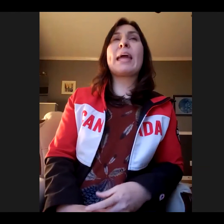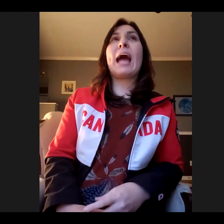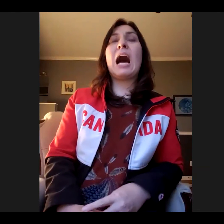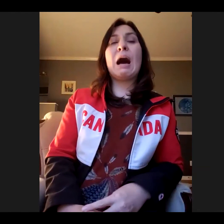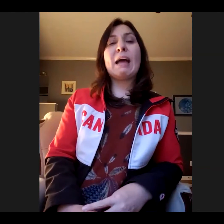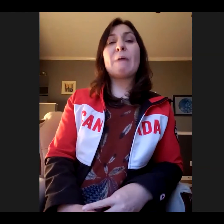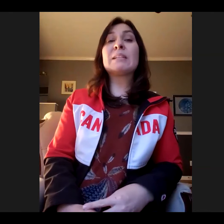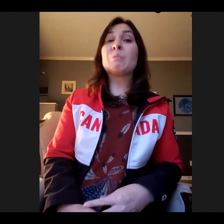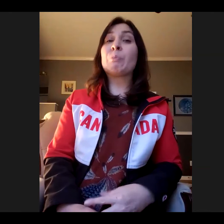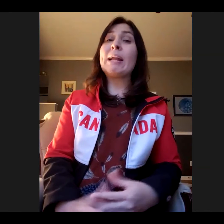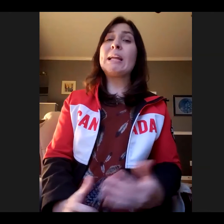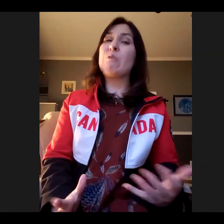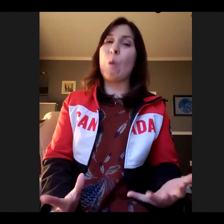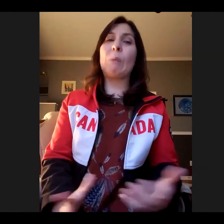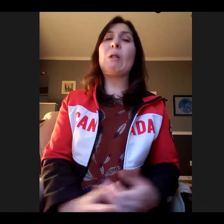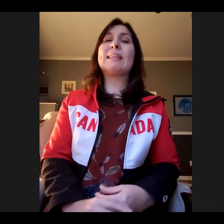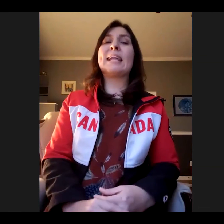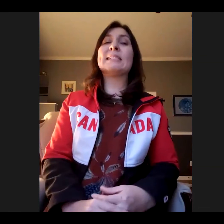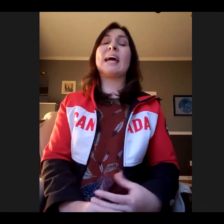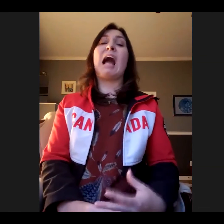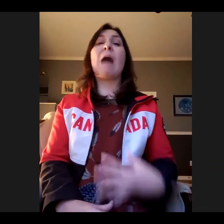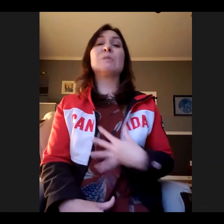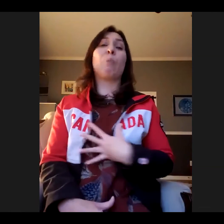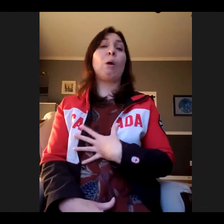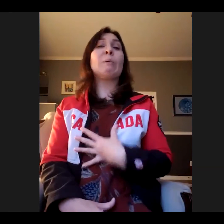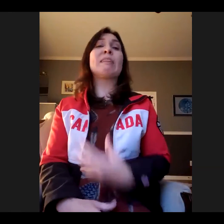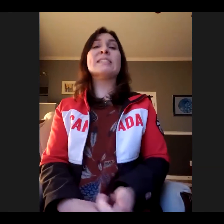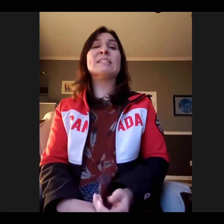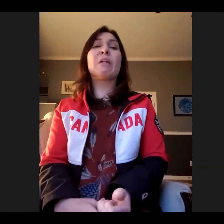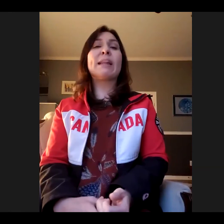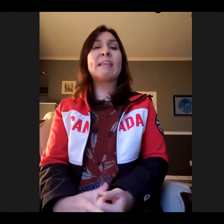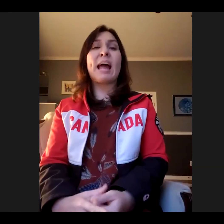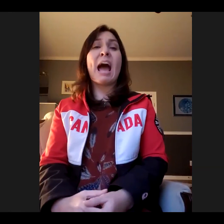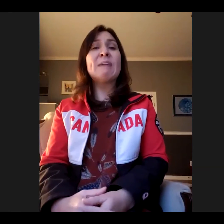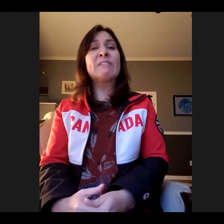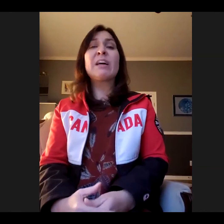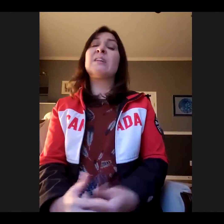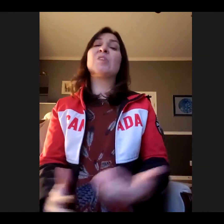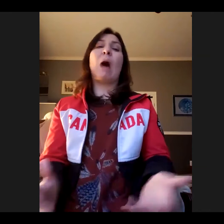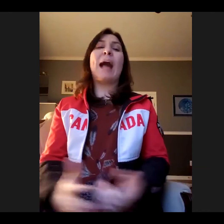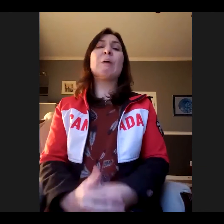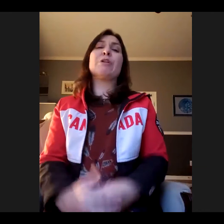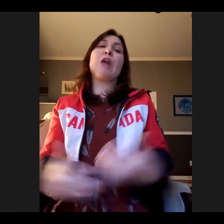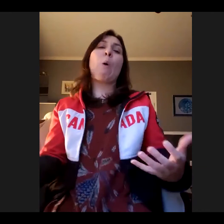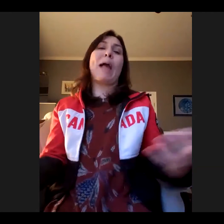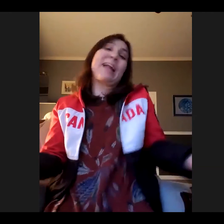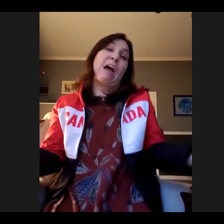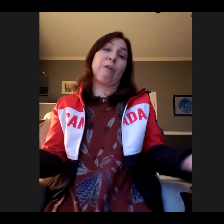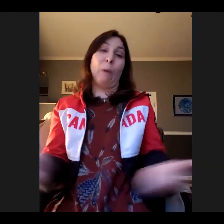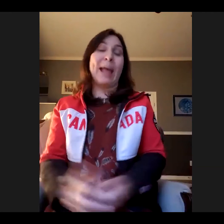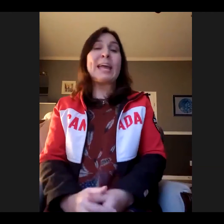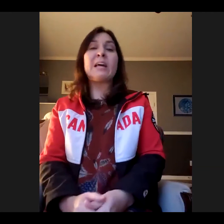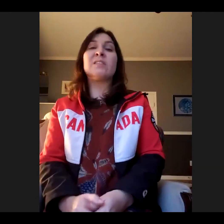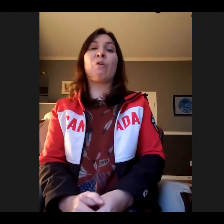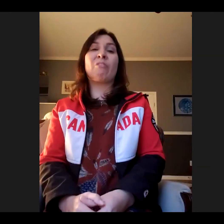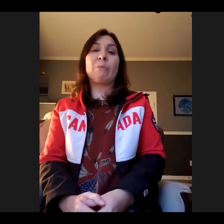for me was pretty normal in the sense that I was born with the disability that I have. So I don't know any other